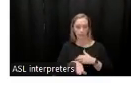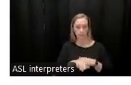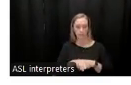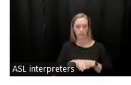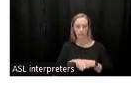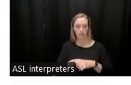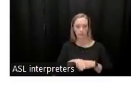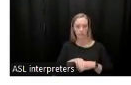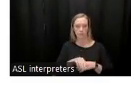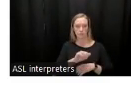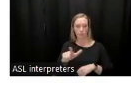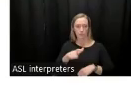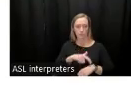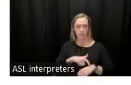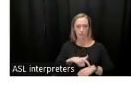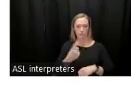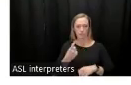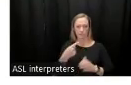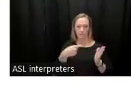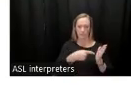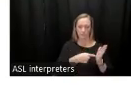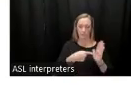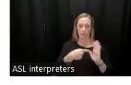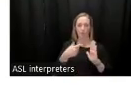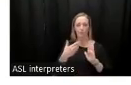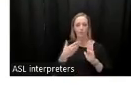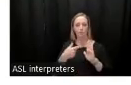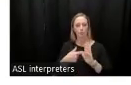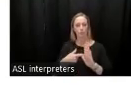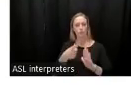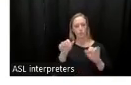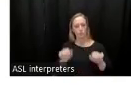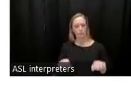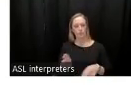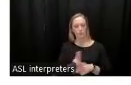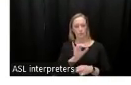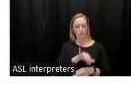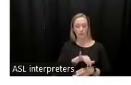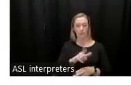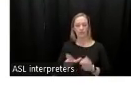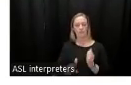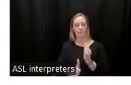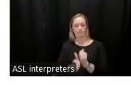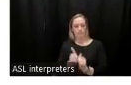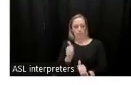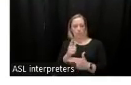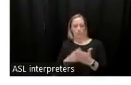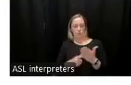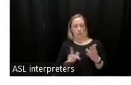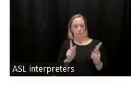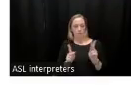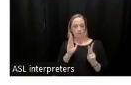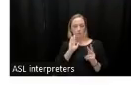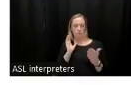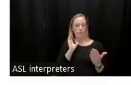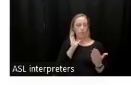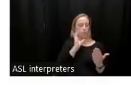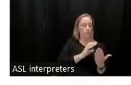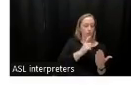that, there's something in there that shows that you're able to use that. Because it's most likely that's the thing that someone will look for rather than the entire